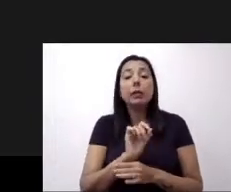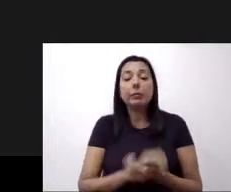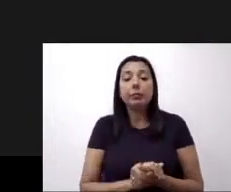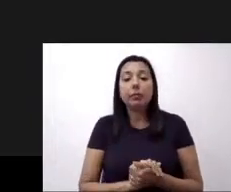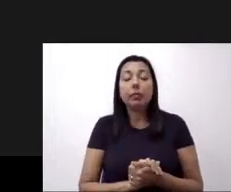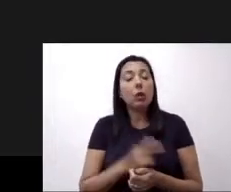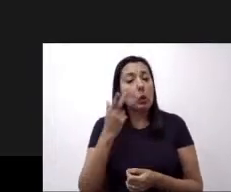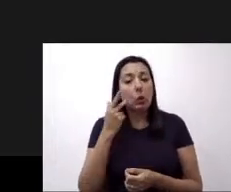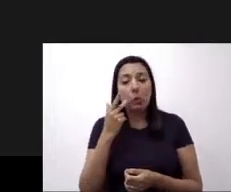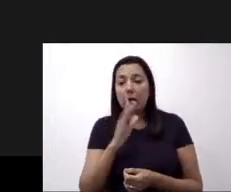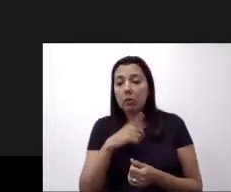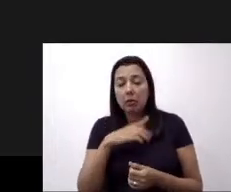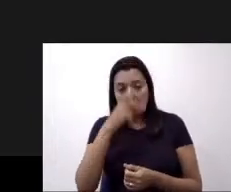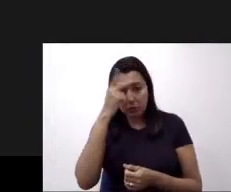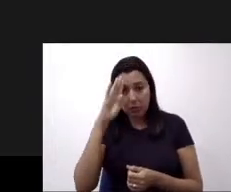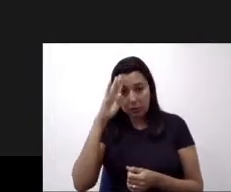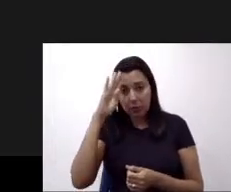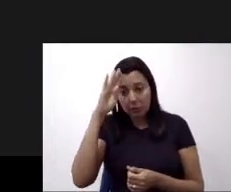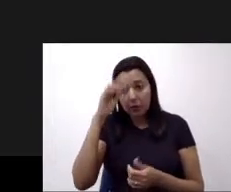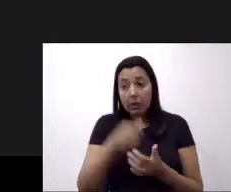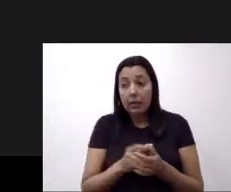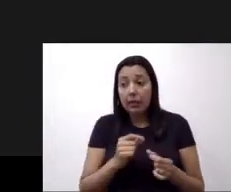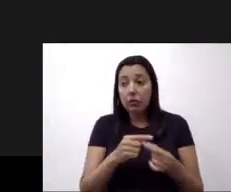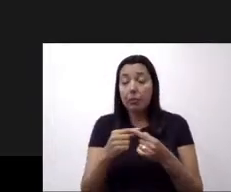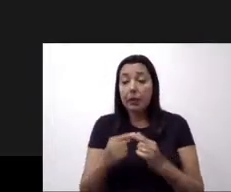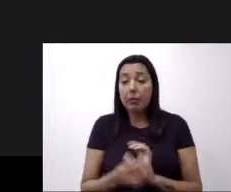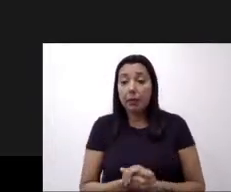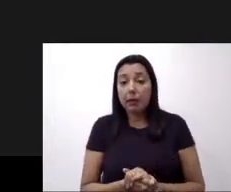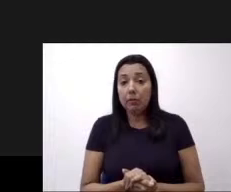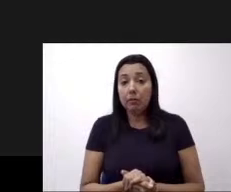gender equality. The opposite is truer.